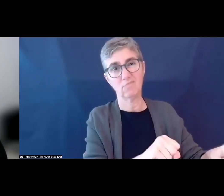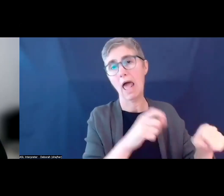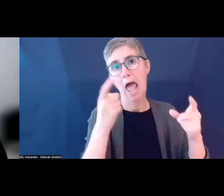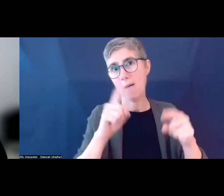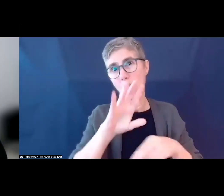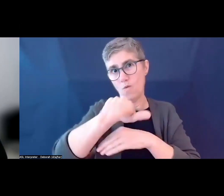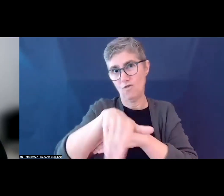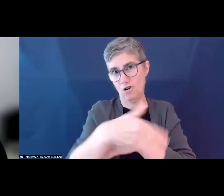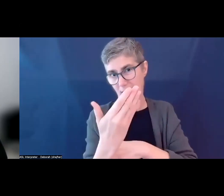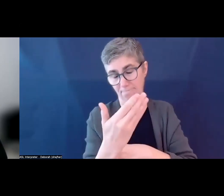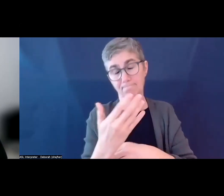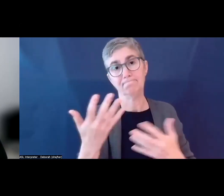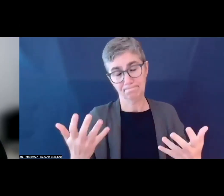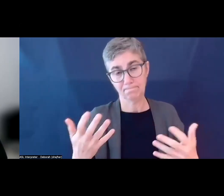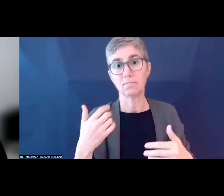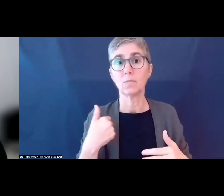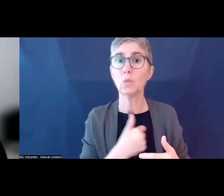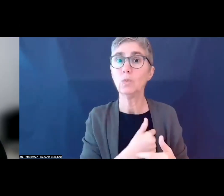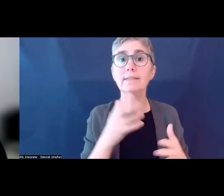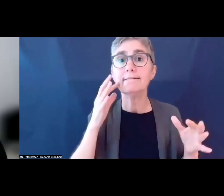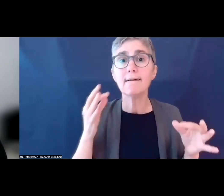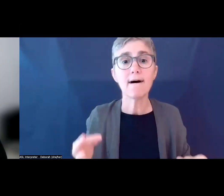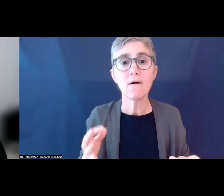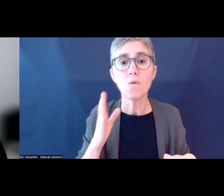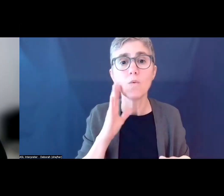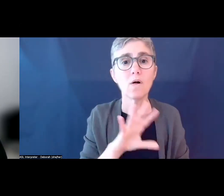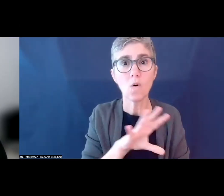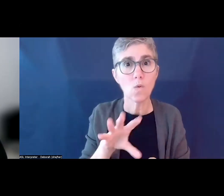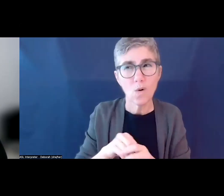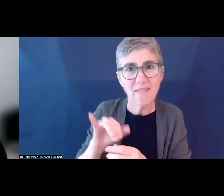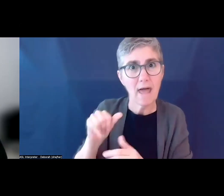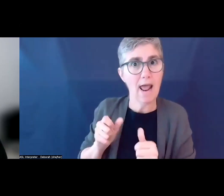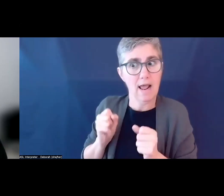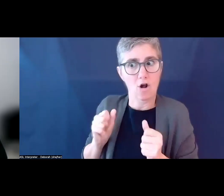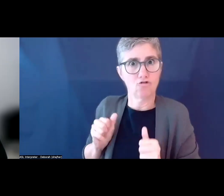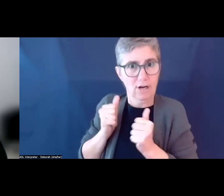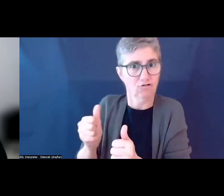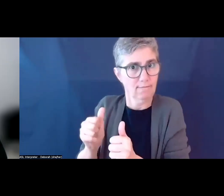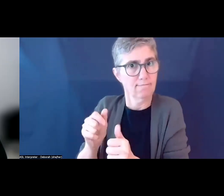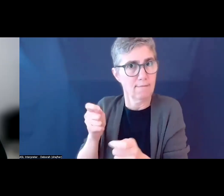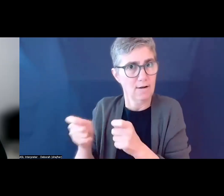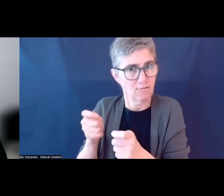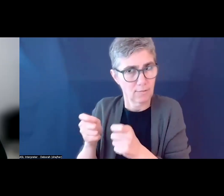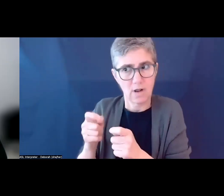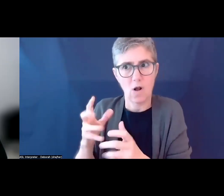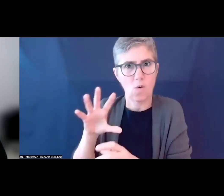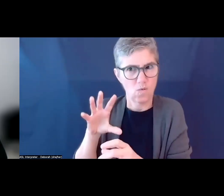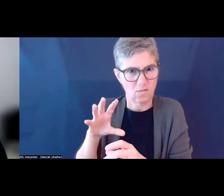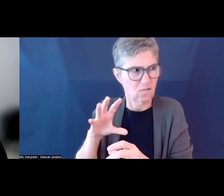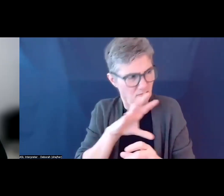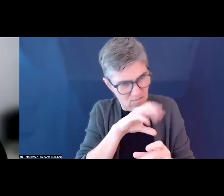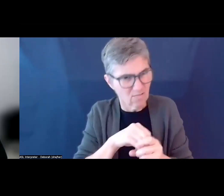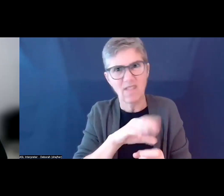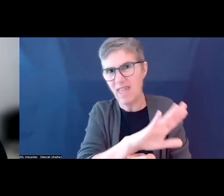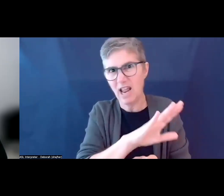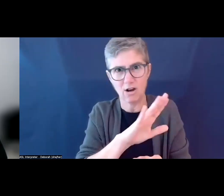we decided that we're going to incorporate during the aggression management pilot, incorporate the patient needs on overnight, which a lot of them get